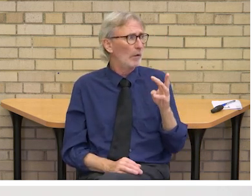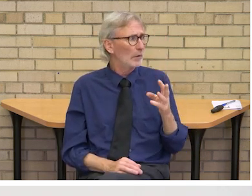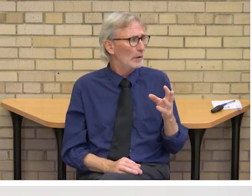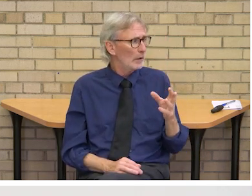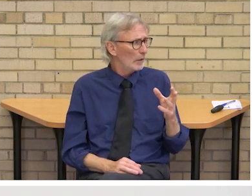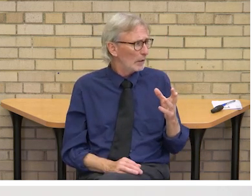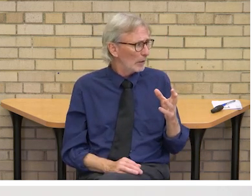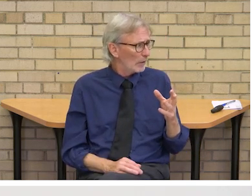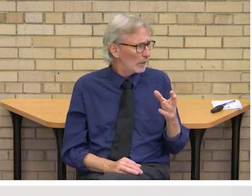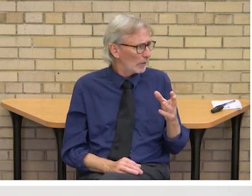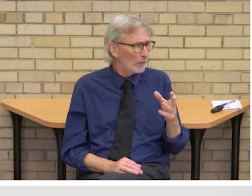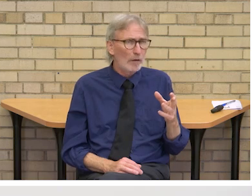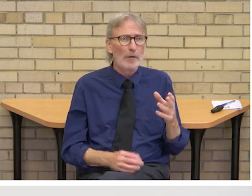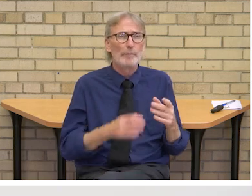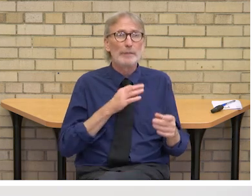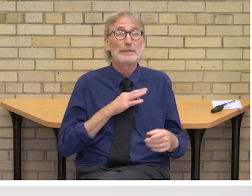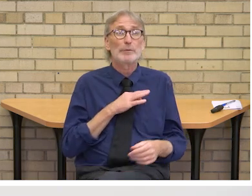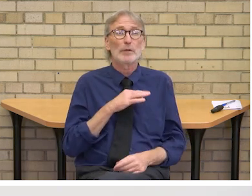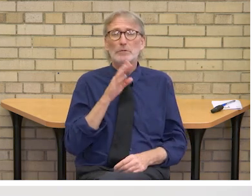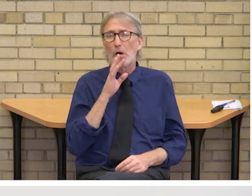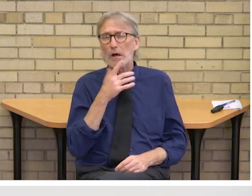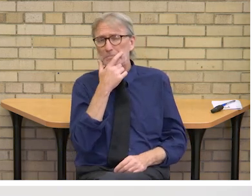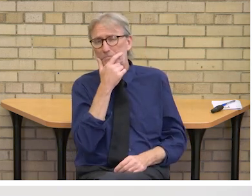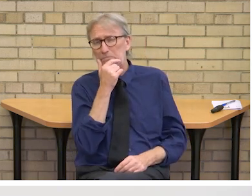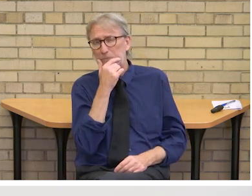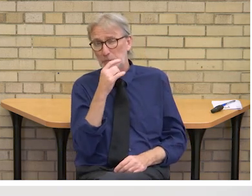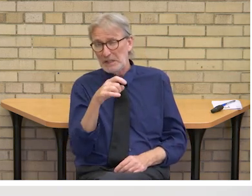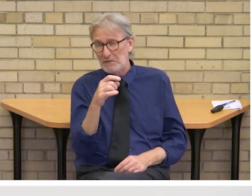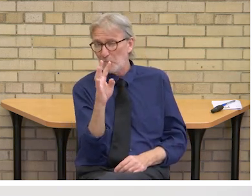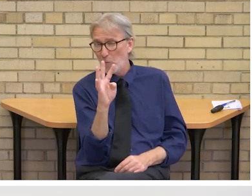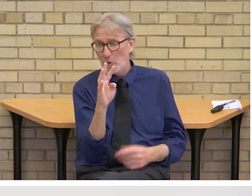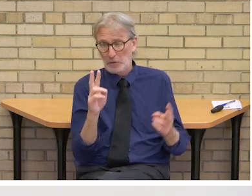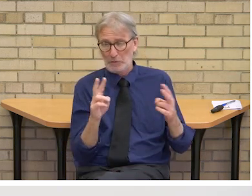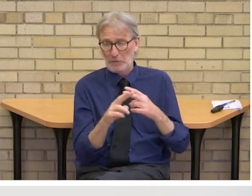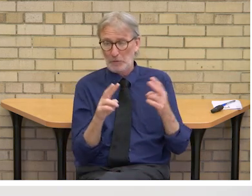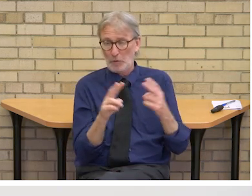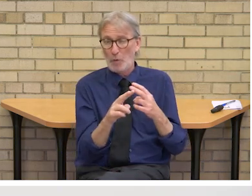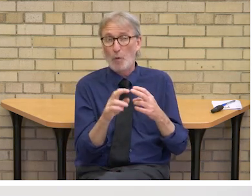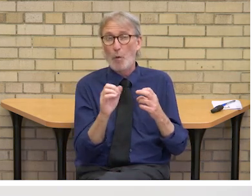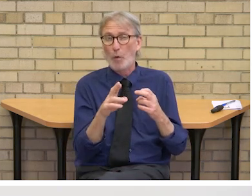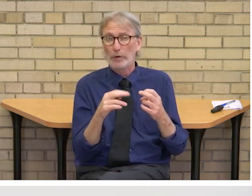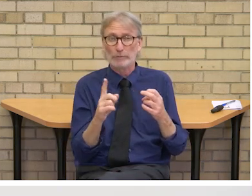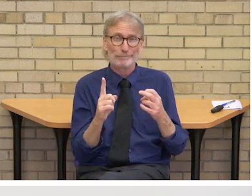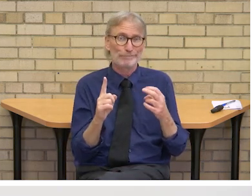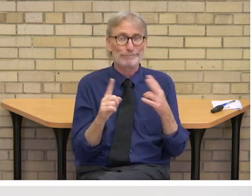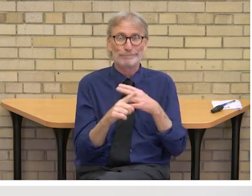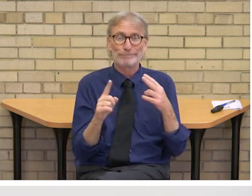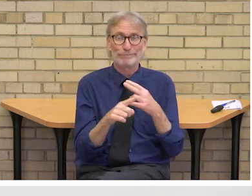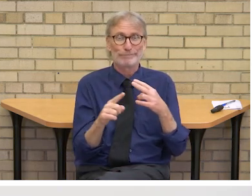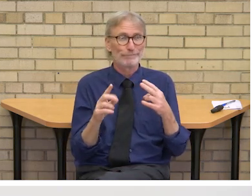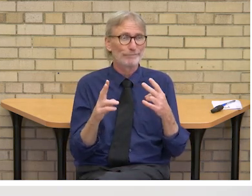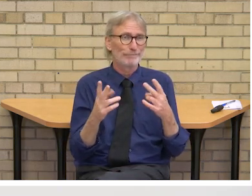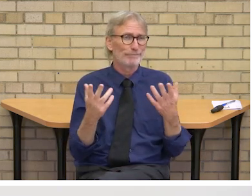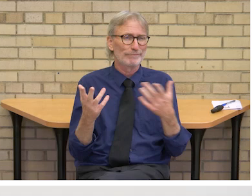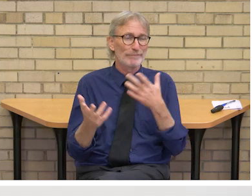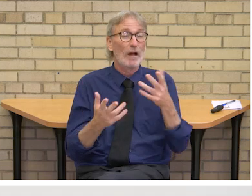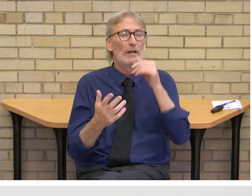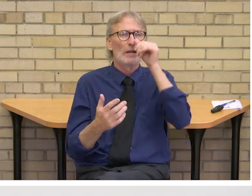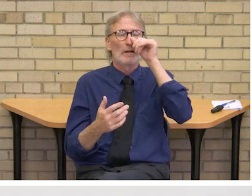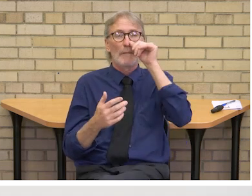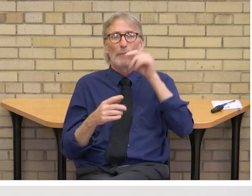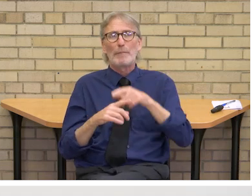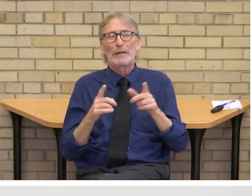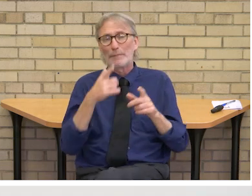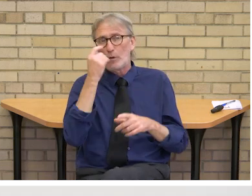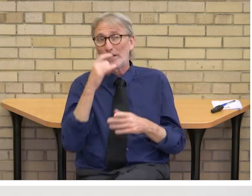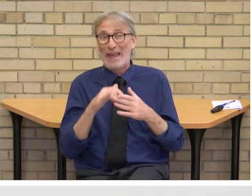the city has thought about whether 4 lanes are needed out there. That is a conversation that we've had. Due to the accelerated